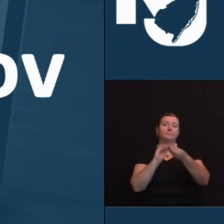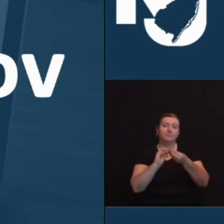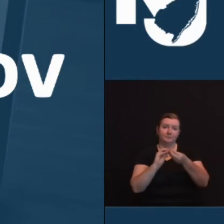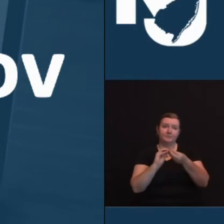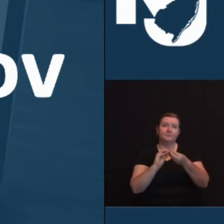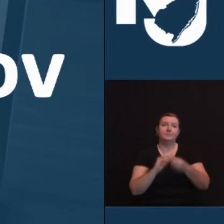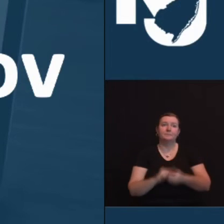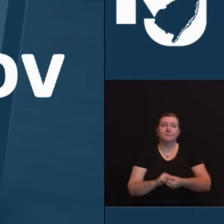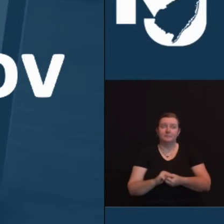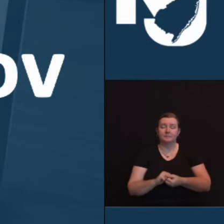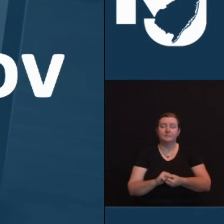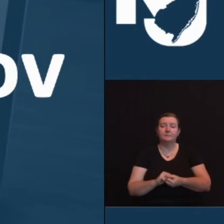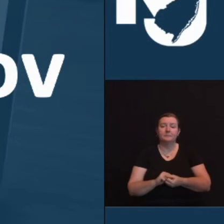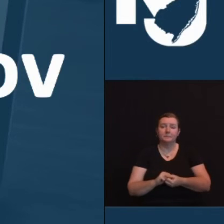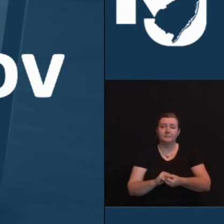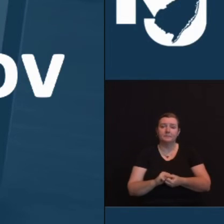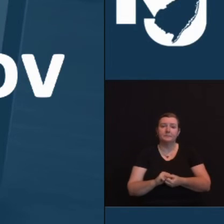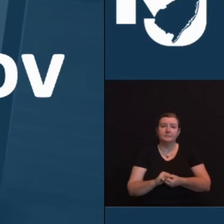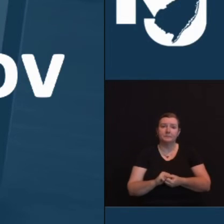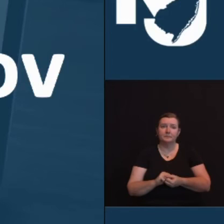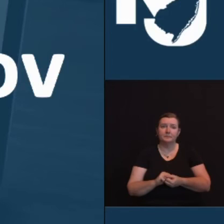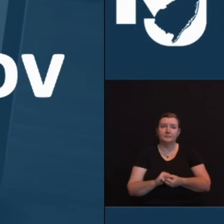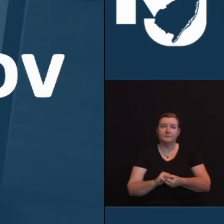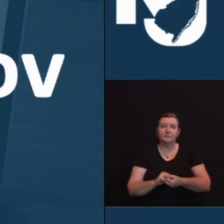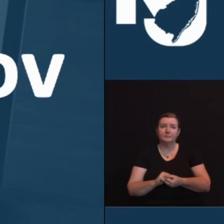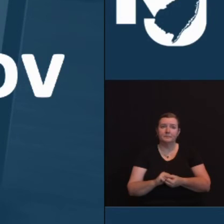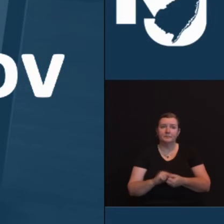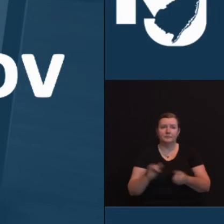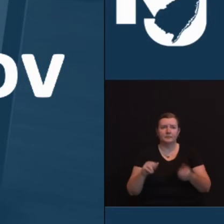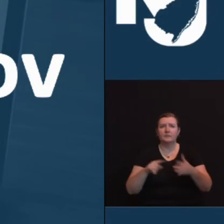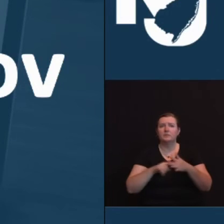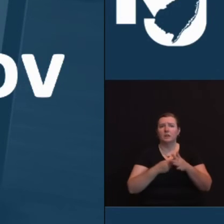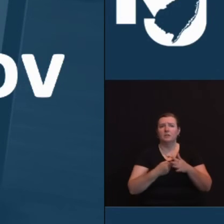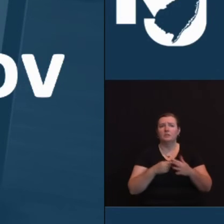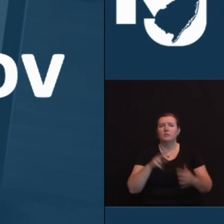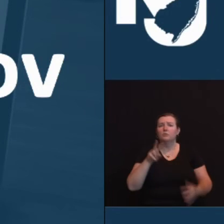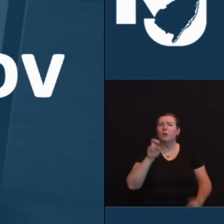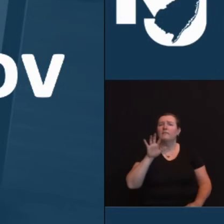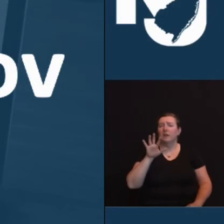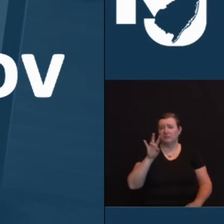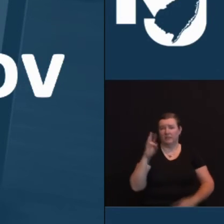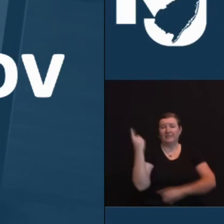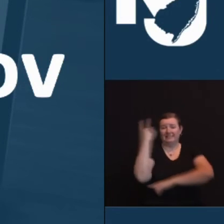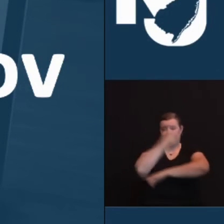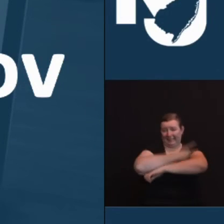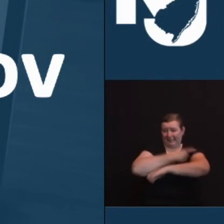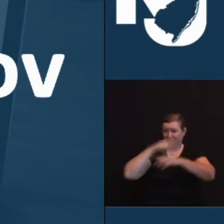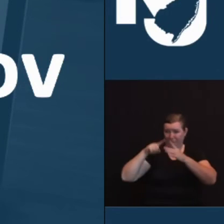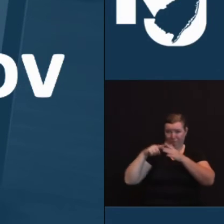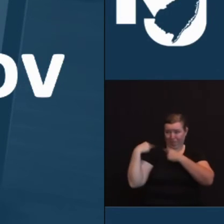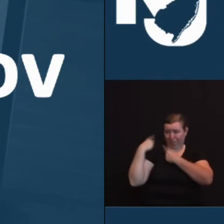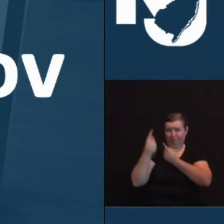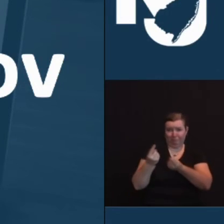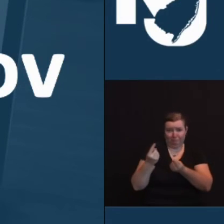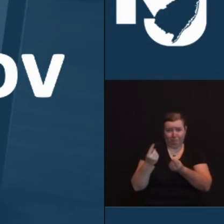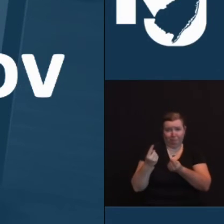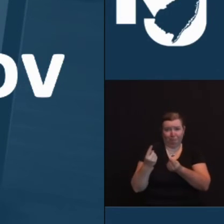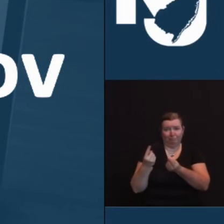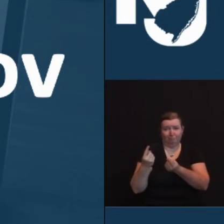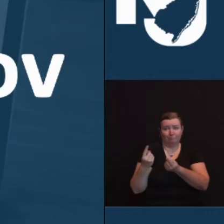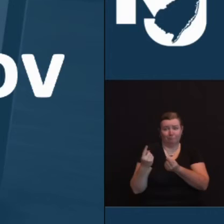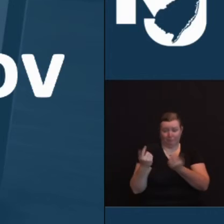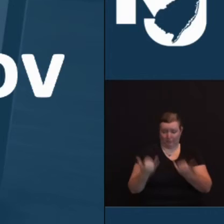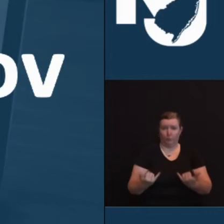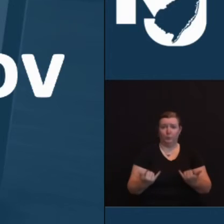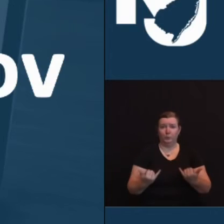way, 257 days ago. So let that sink in. Our highest case counts are